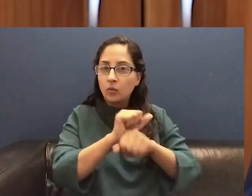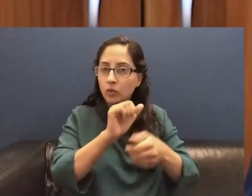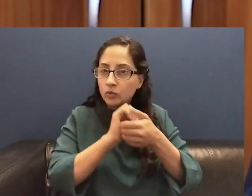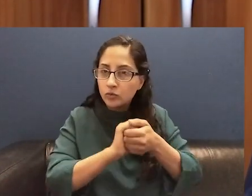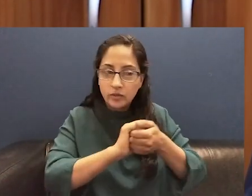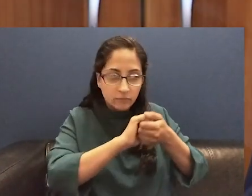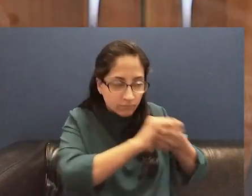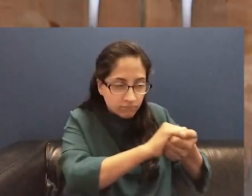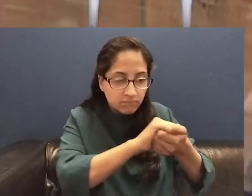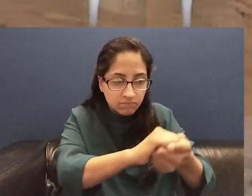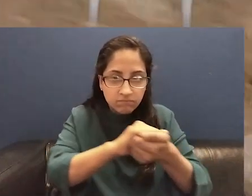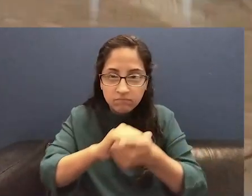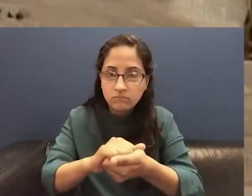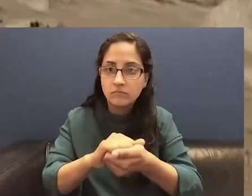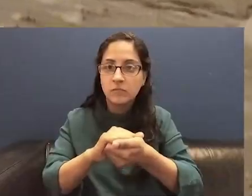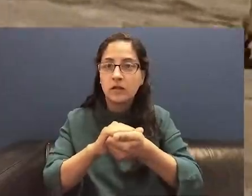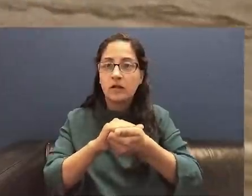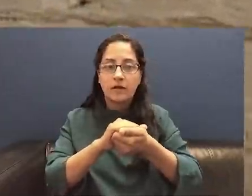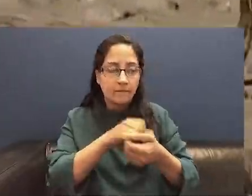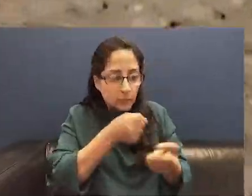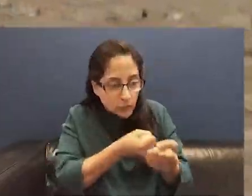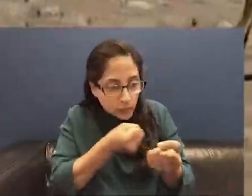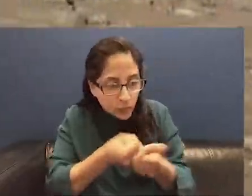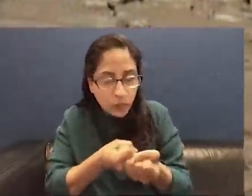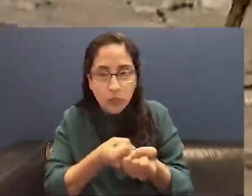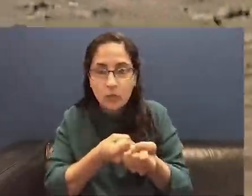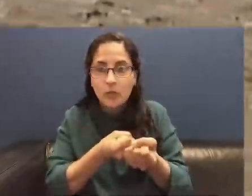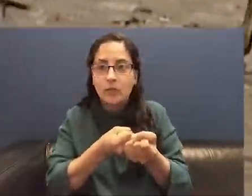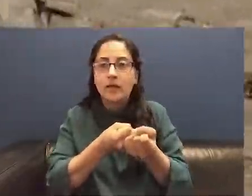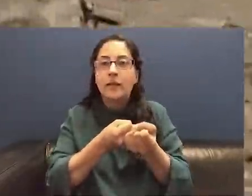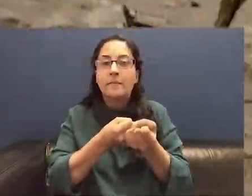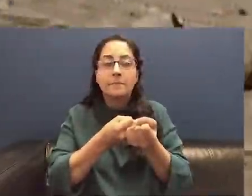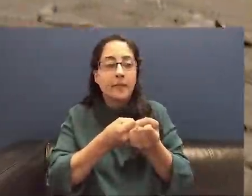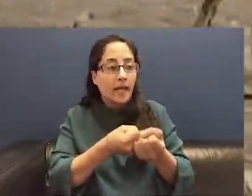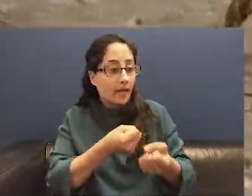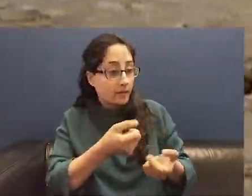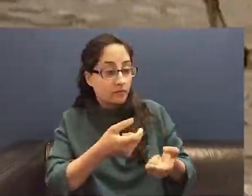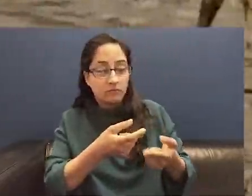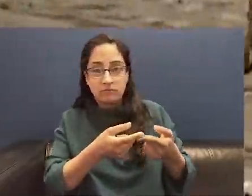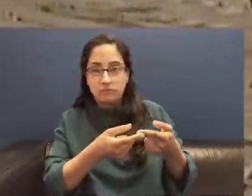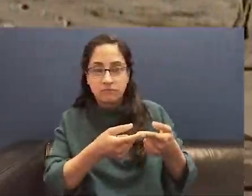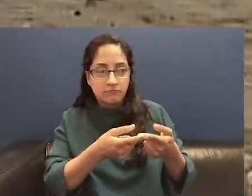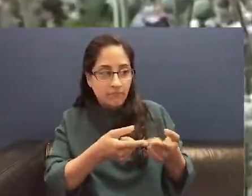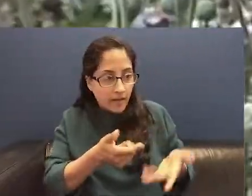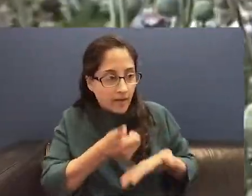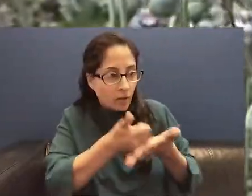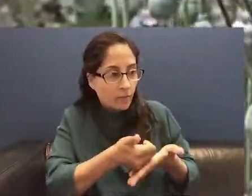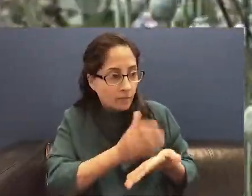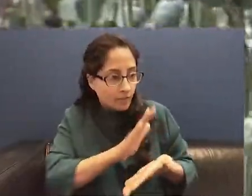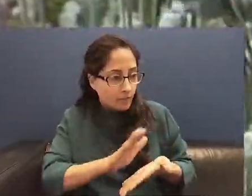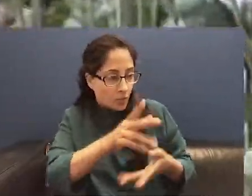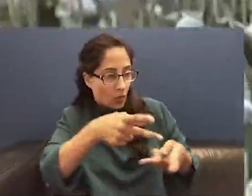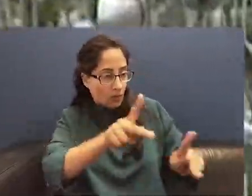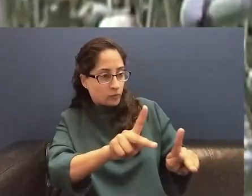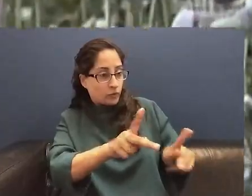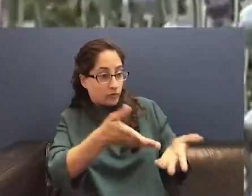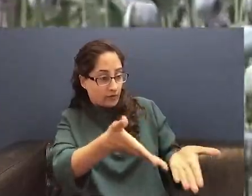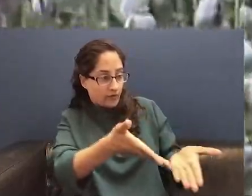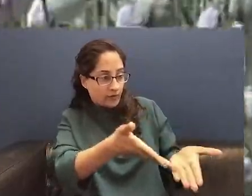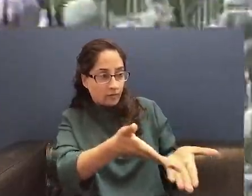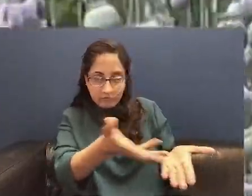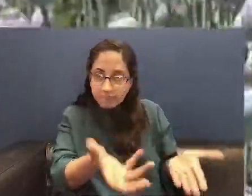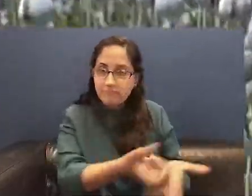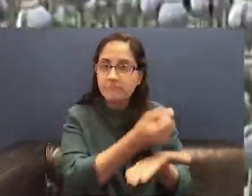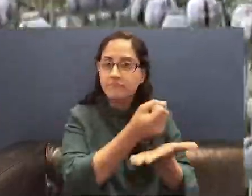in coordination with communities, with their engagement, and more importantly, to make sure that they own the